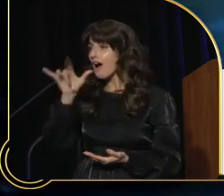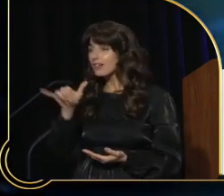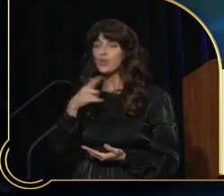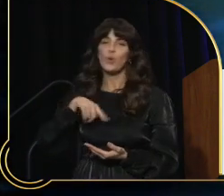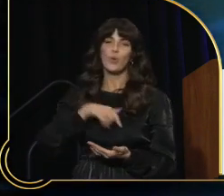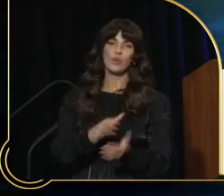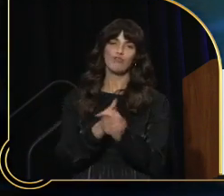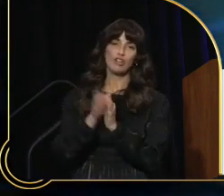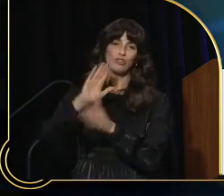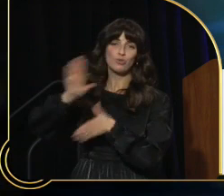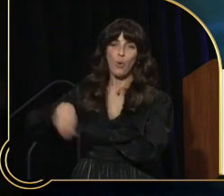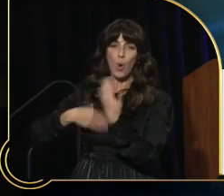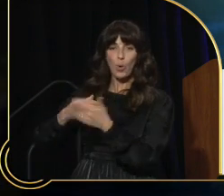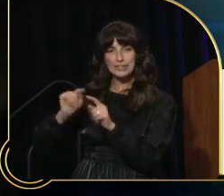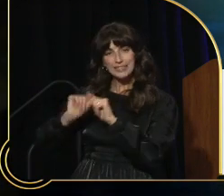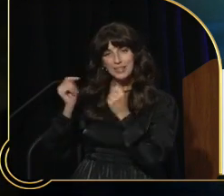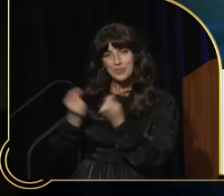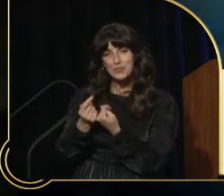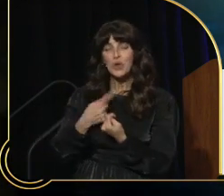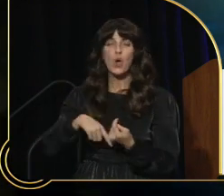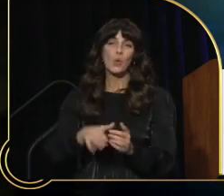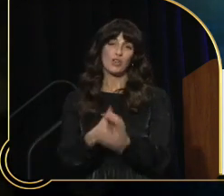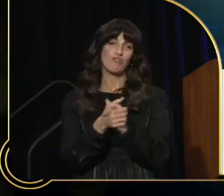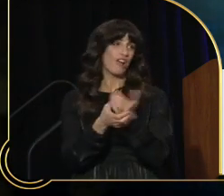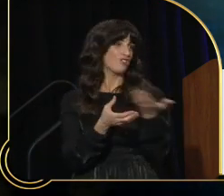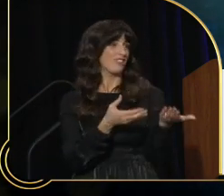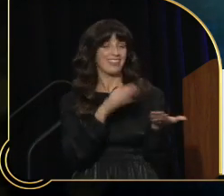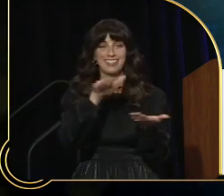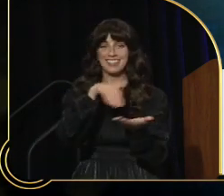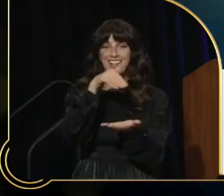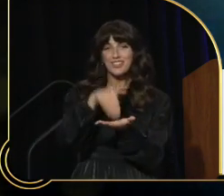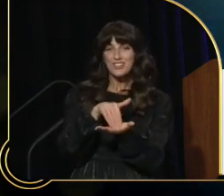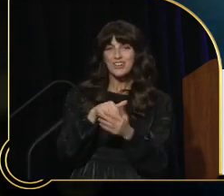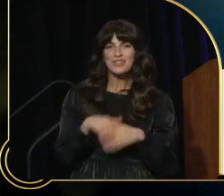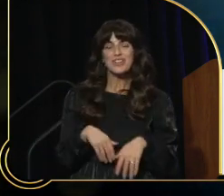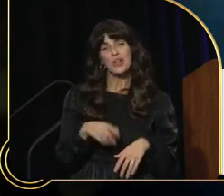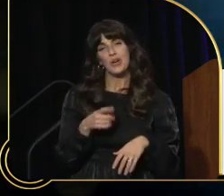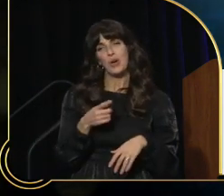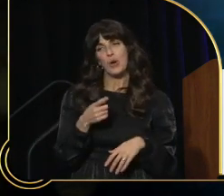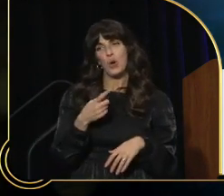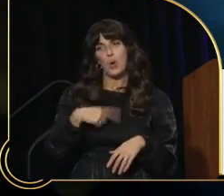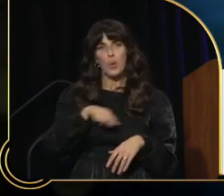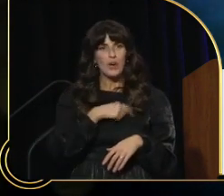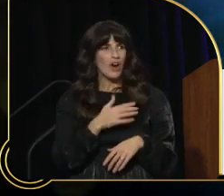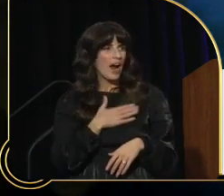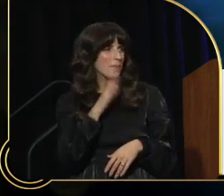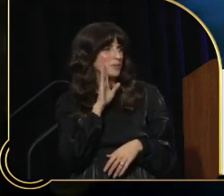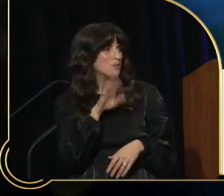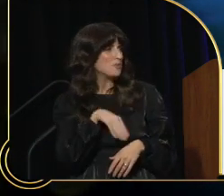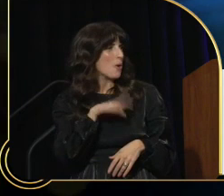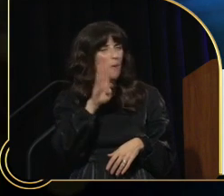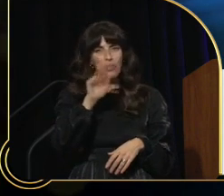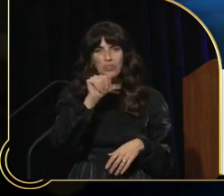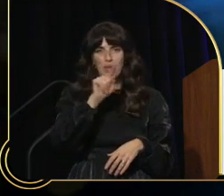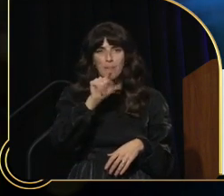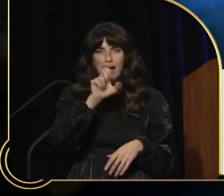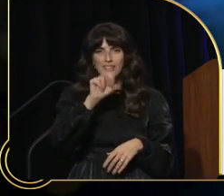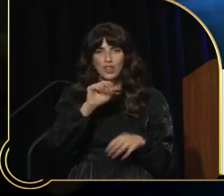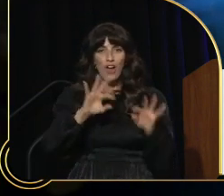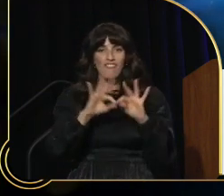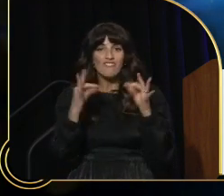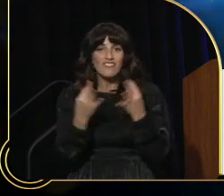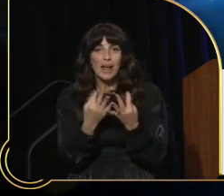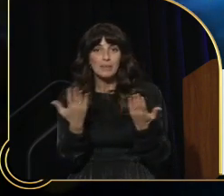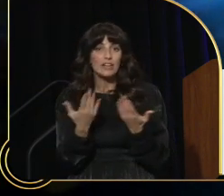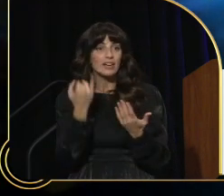entire team. We congratulate the center. We are so glad to know that there are members of the Bazelon family here. If you're here and you